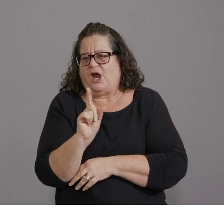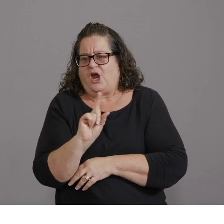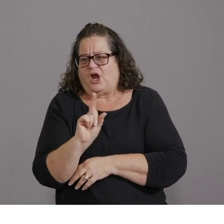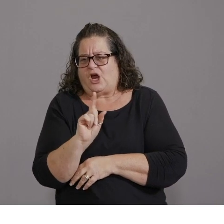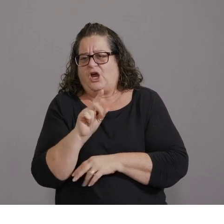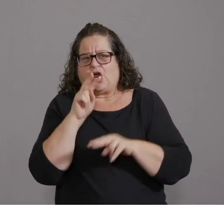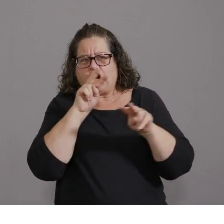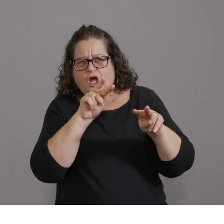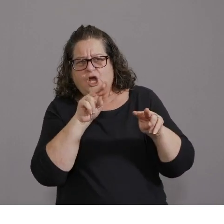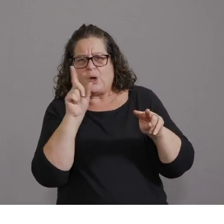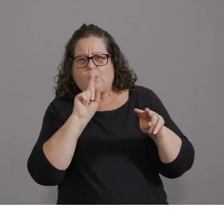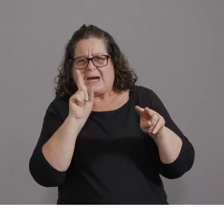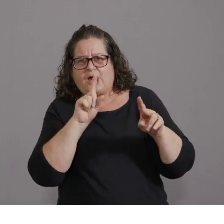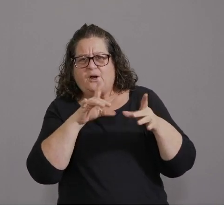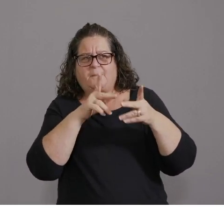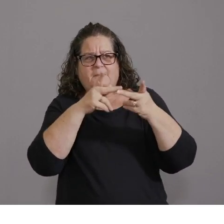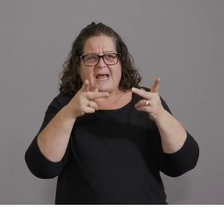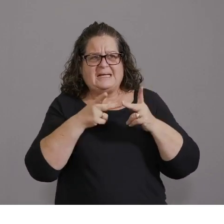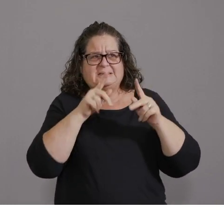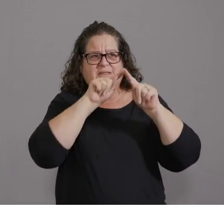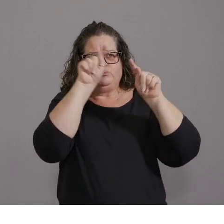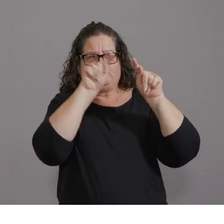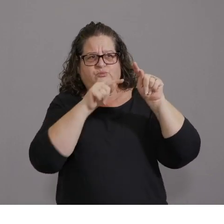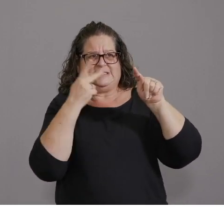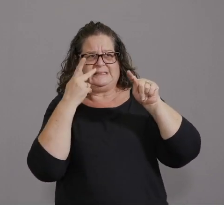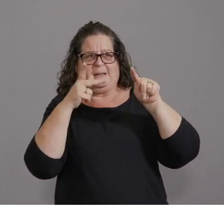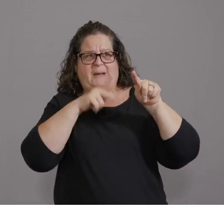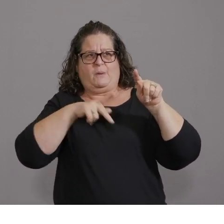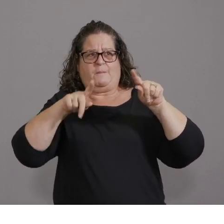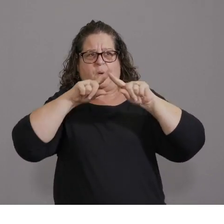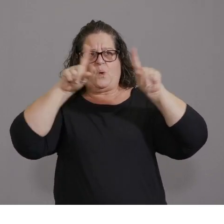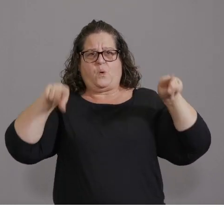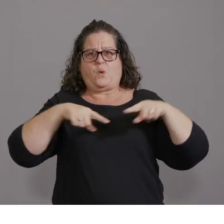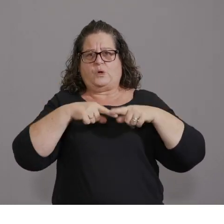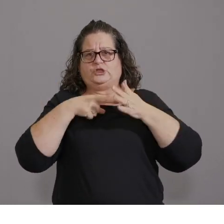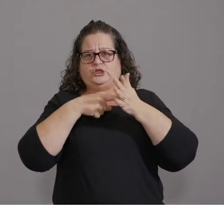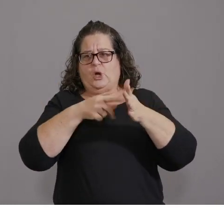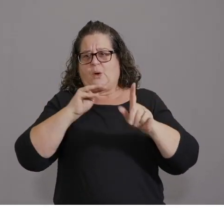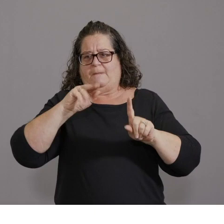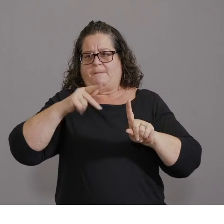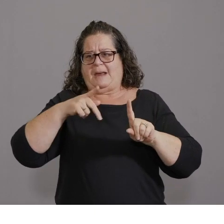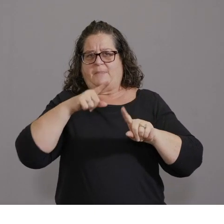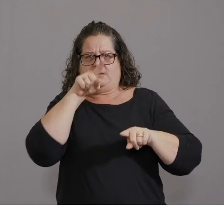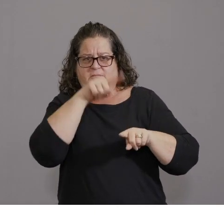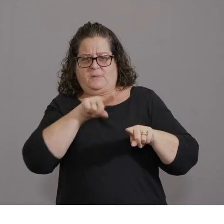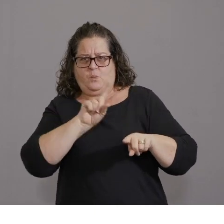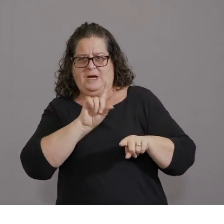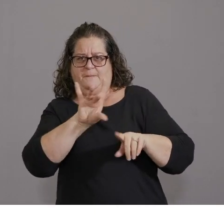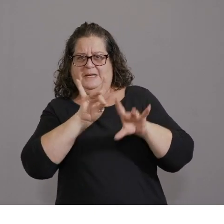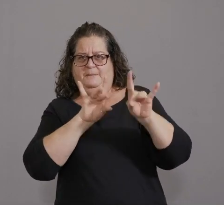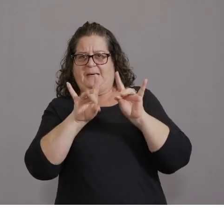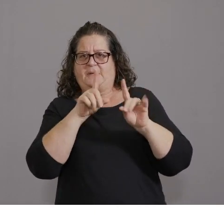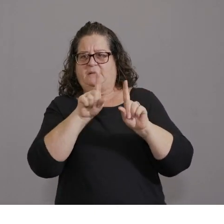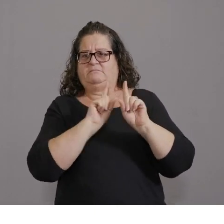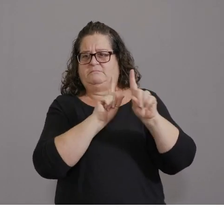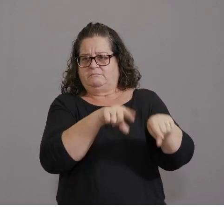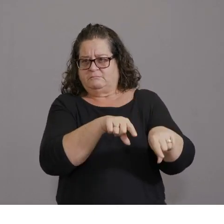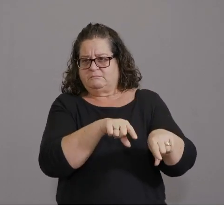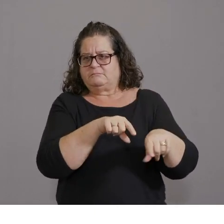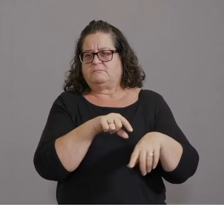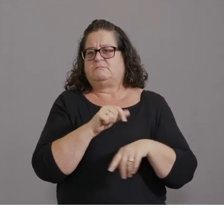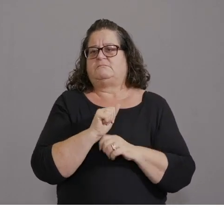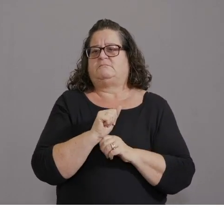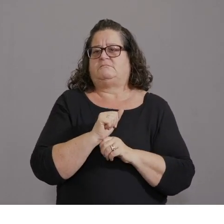select a site and a box will pop up that has information about that site, and a link to their